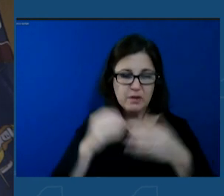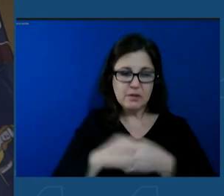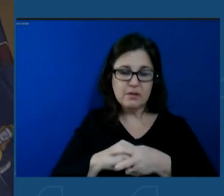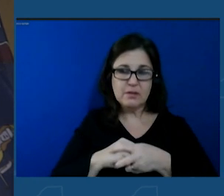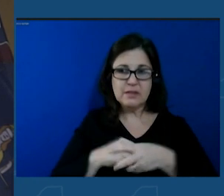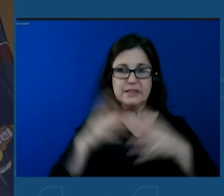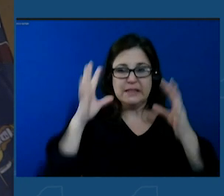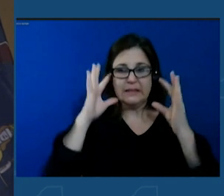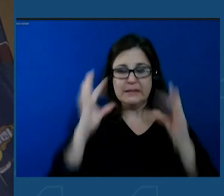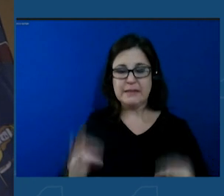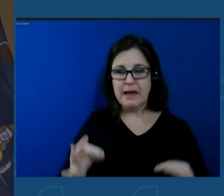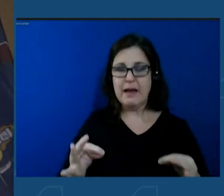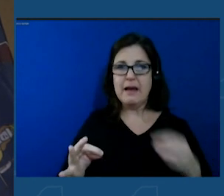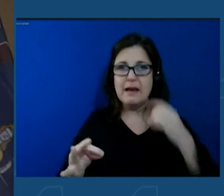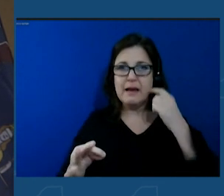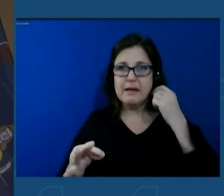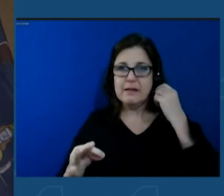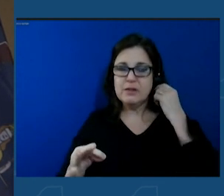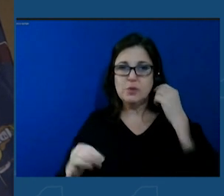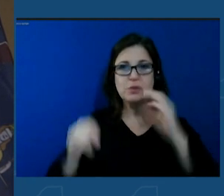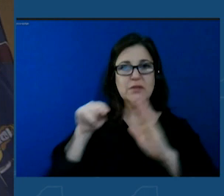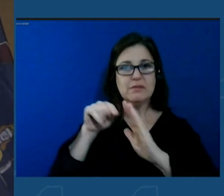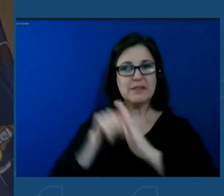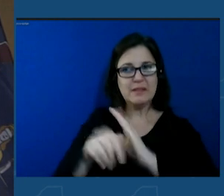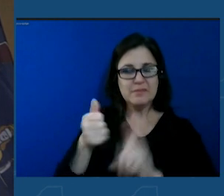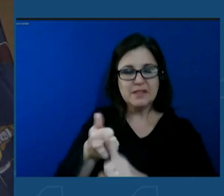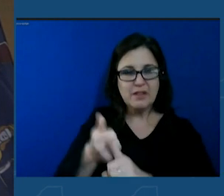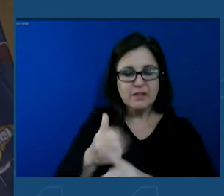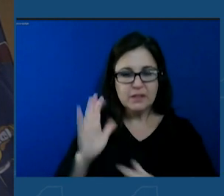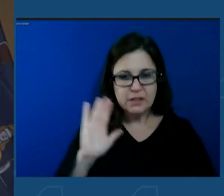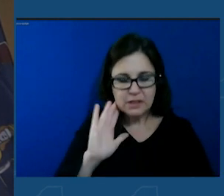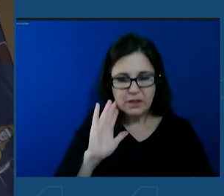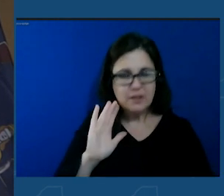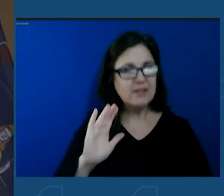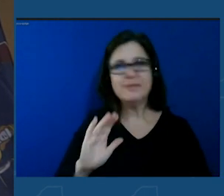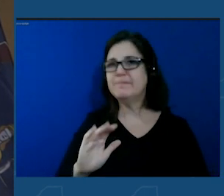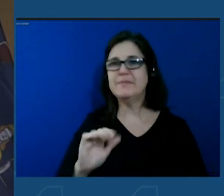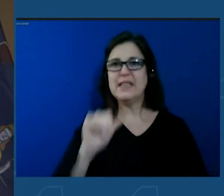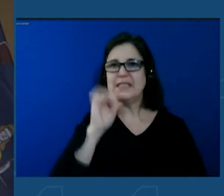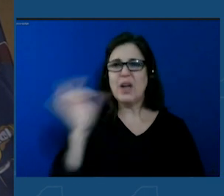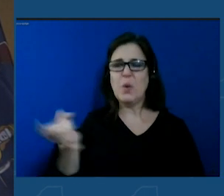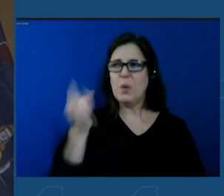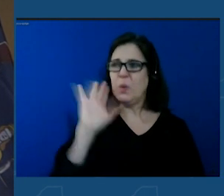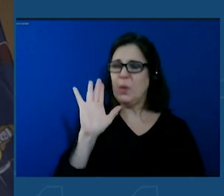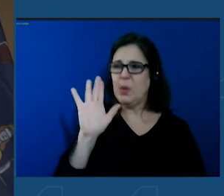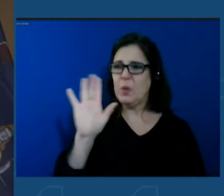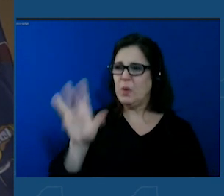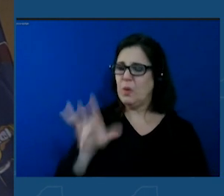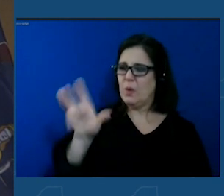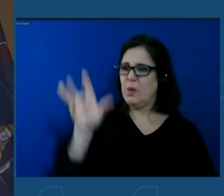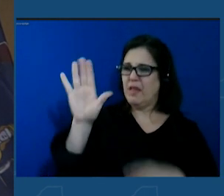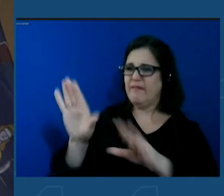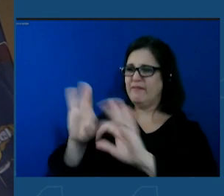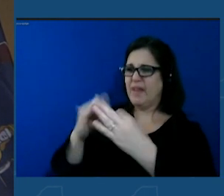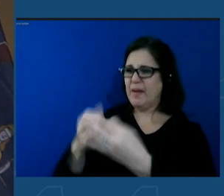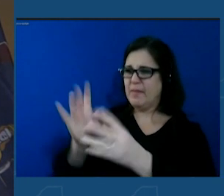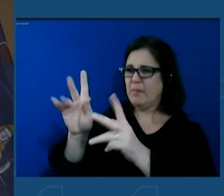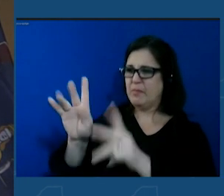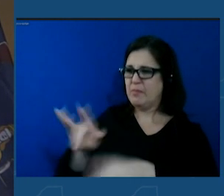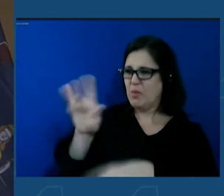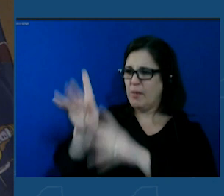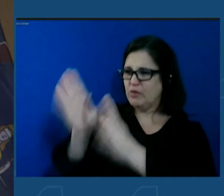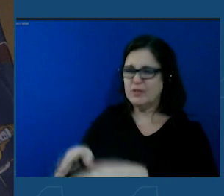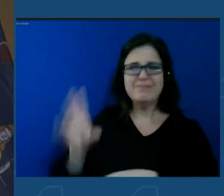to take their own life, that's not a tragedy for that individual and their family. It's a tragedy for society.